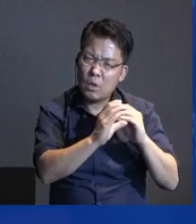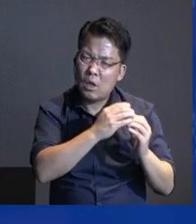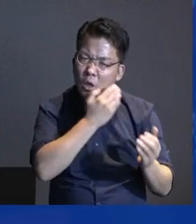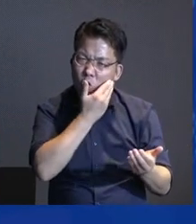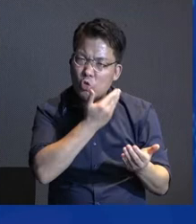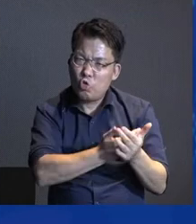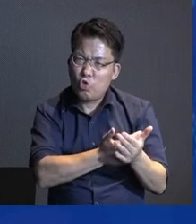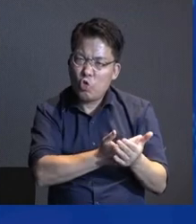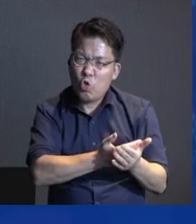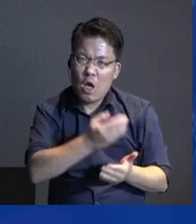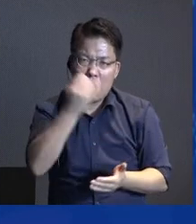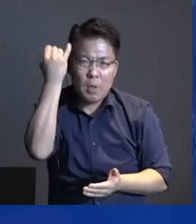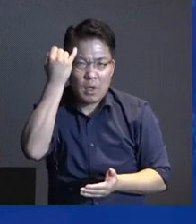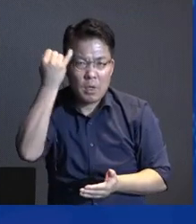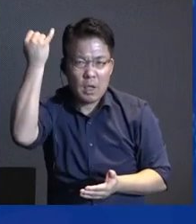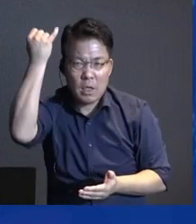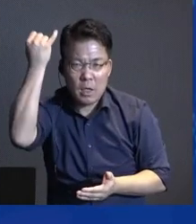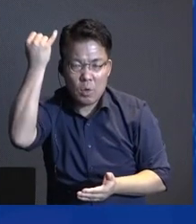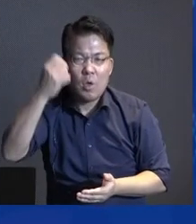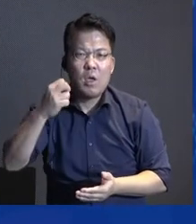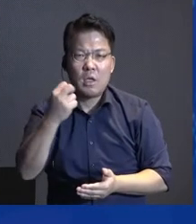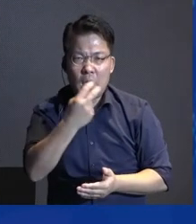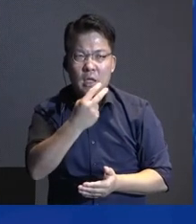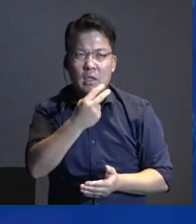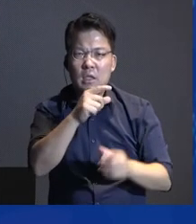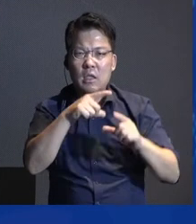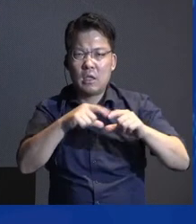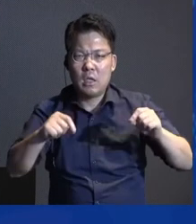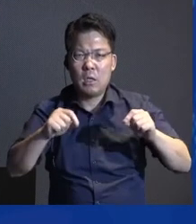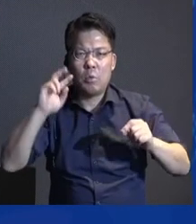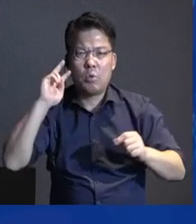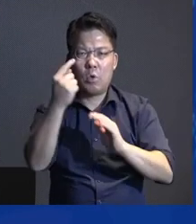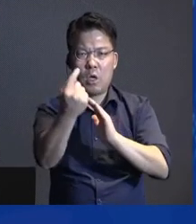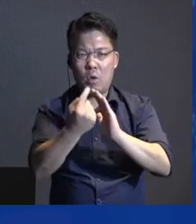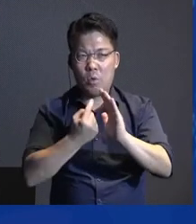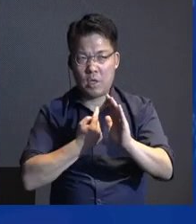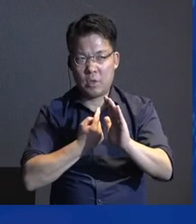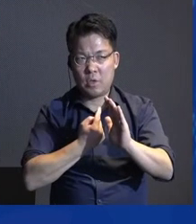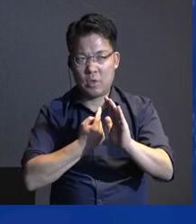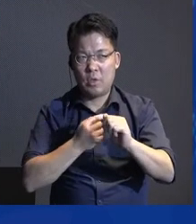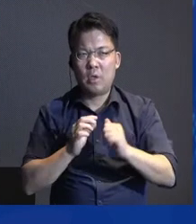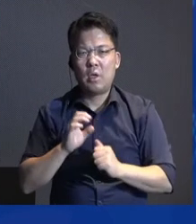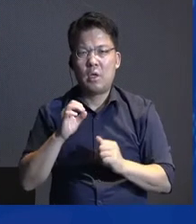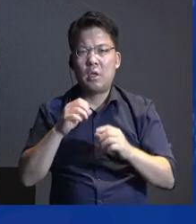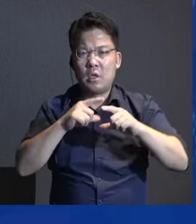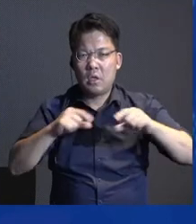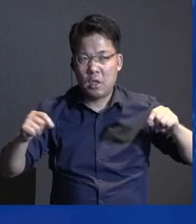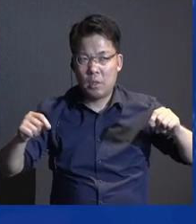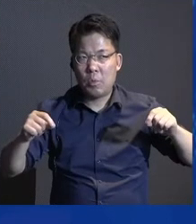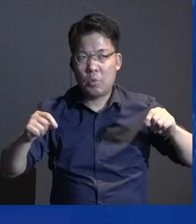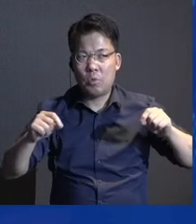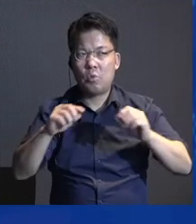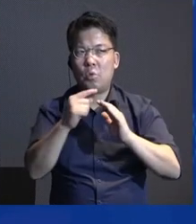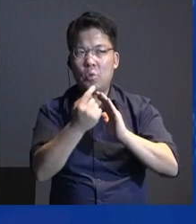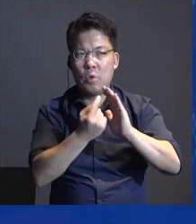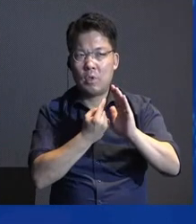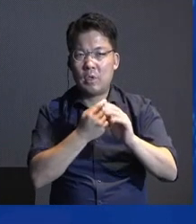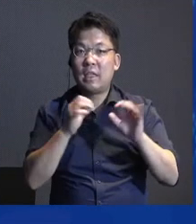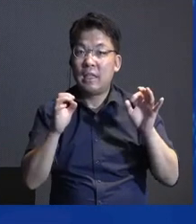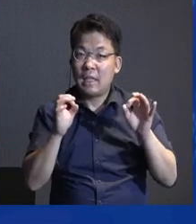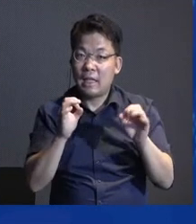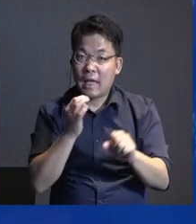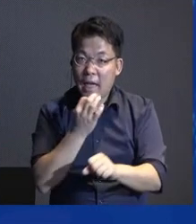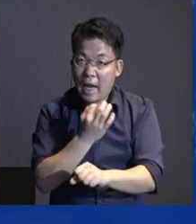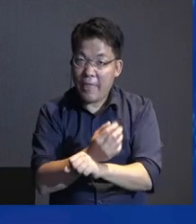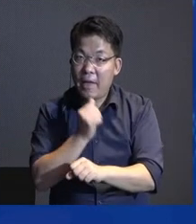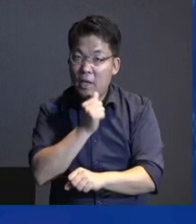Gheno Incorporated. As I just told you in my self-introduction, the origin of our